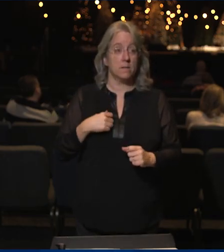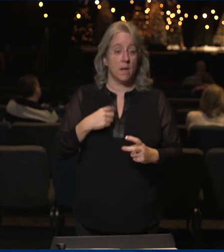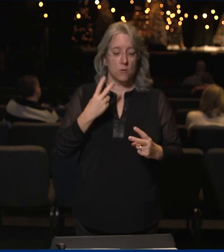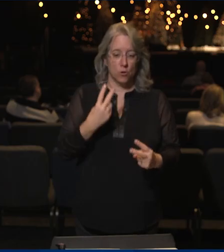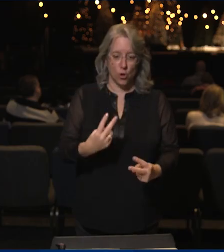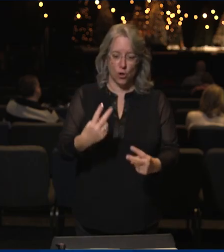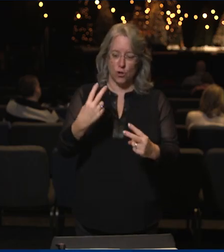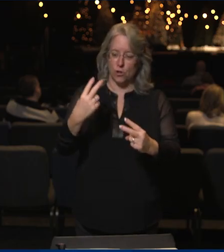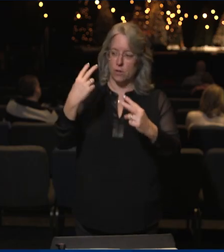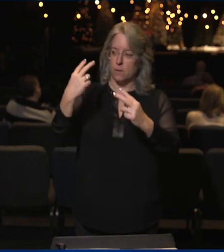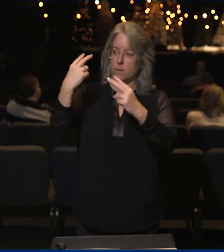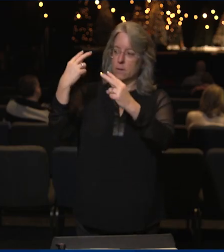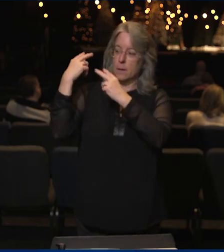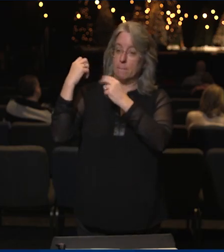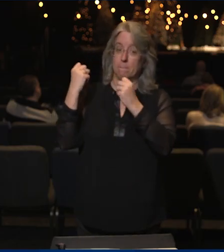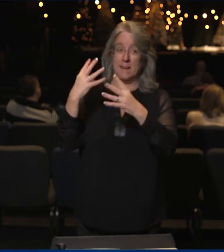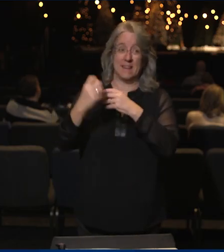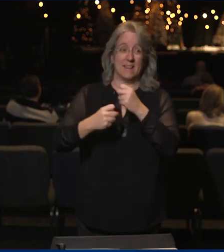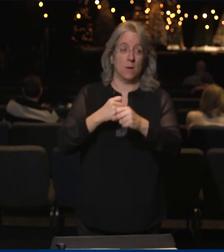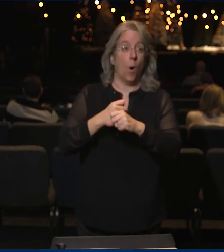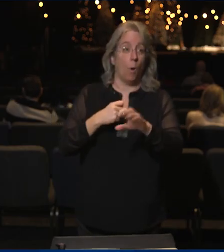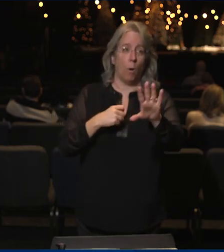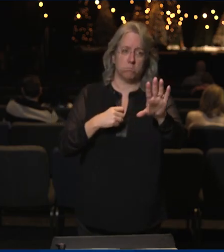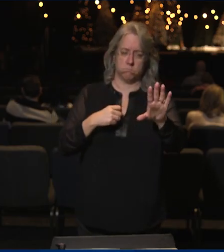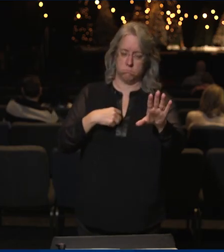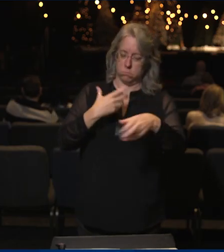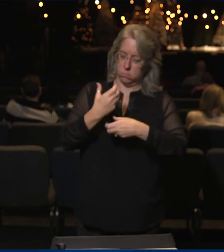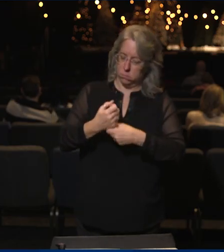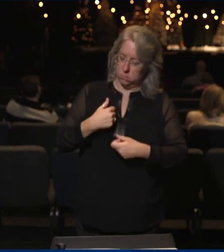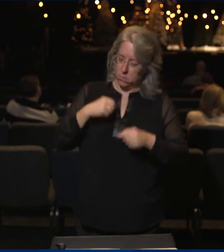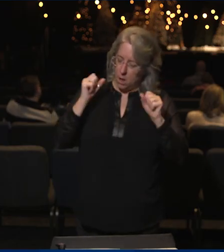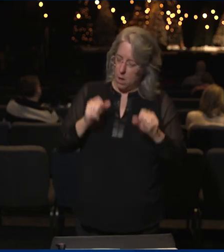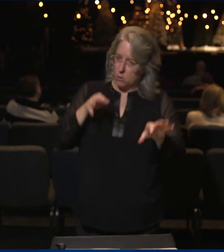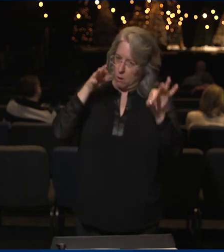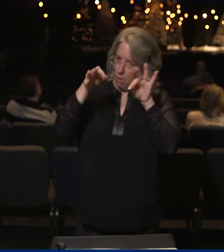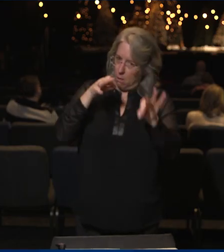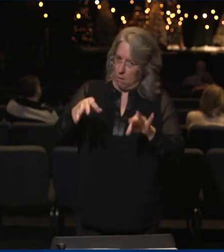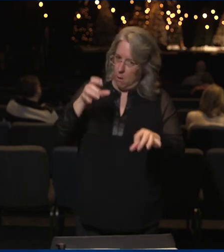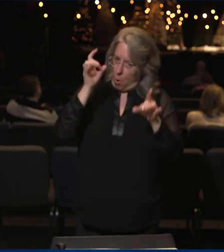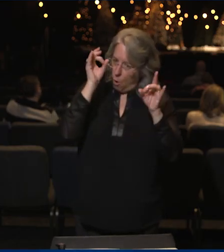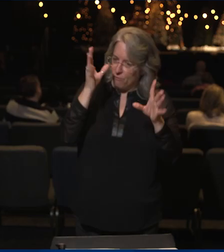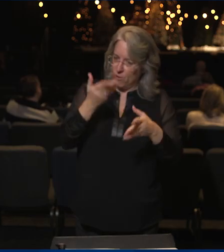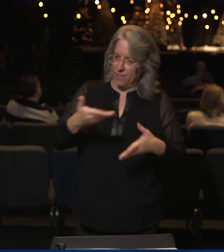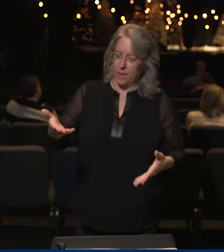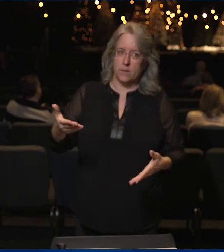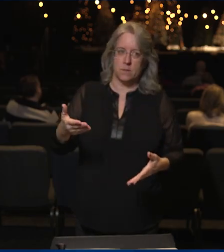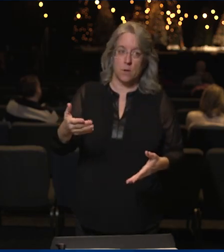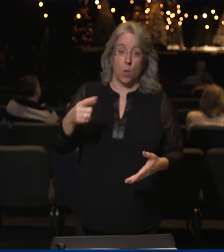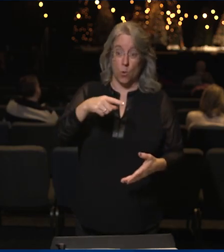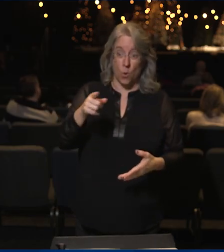trust me, I could describe terrible things. Those things are not difficult to